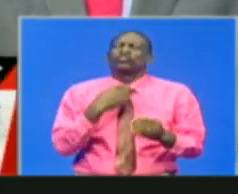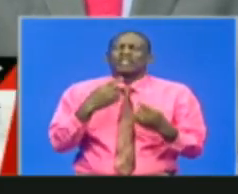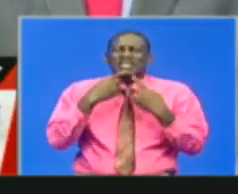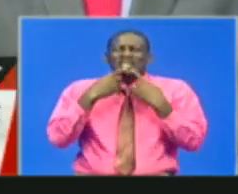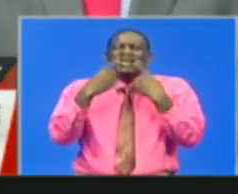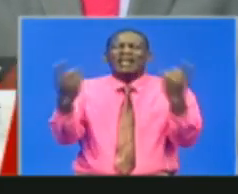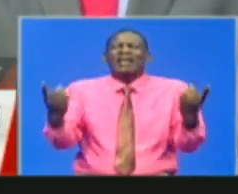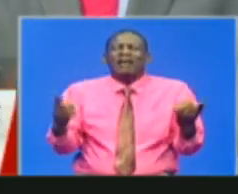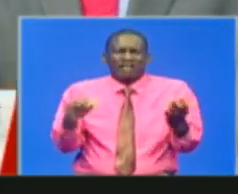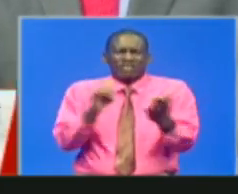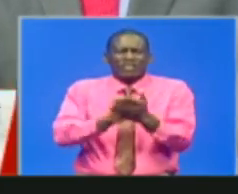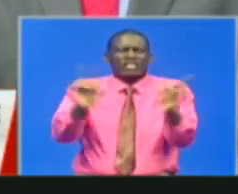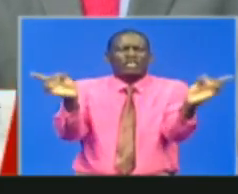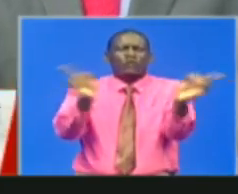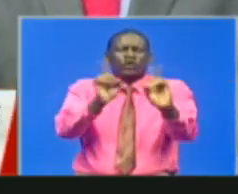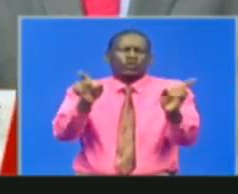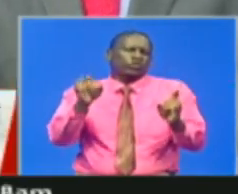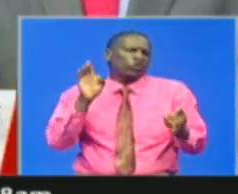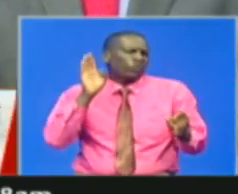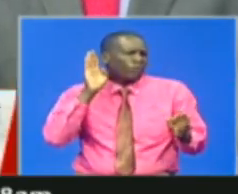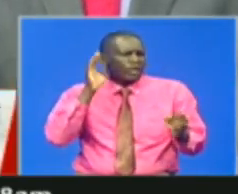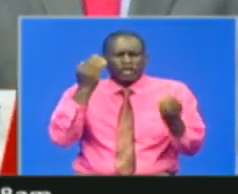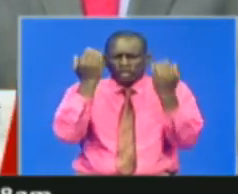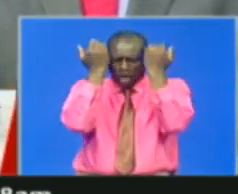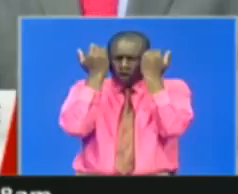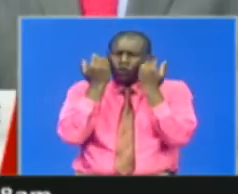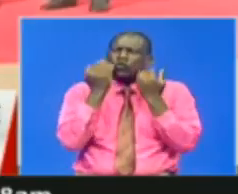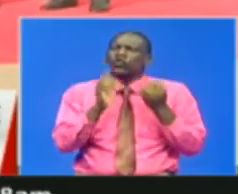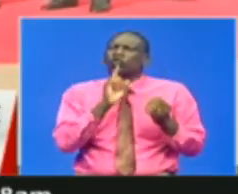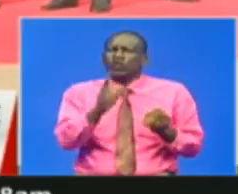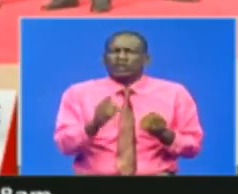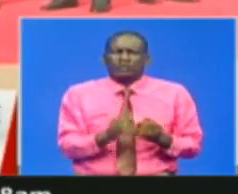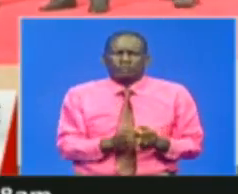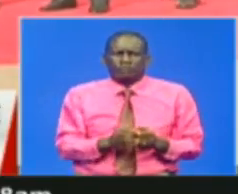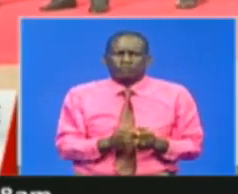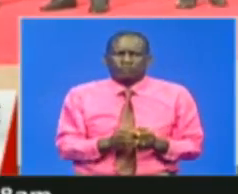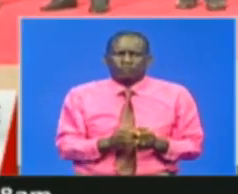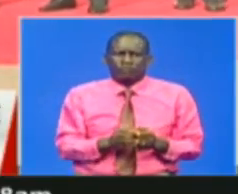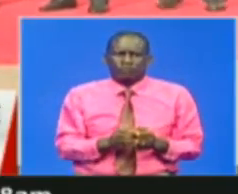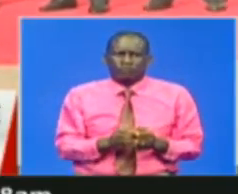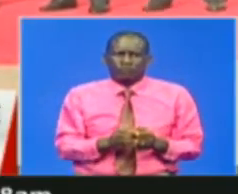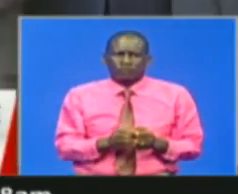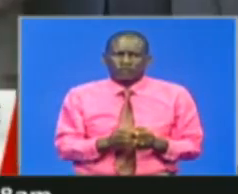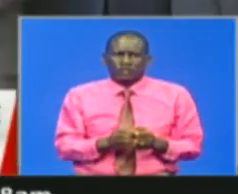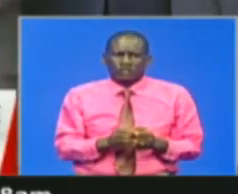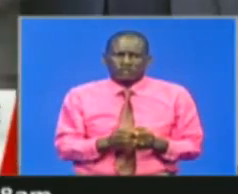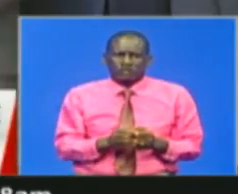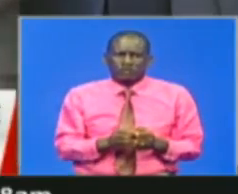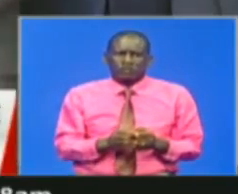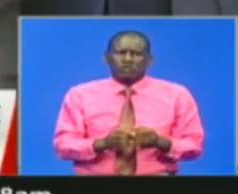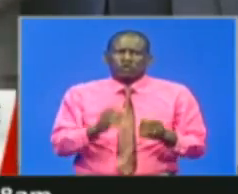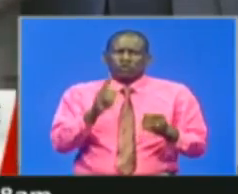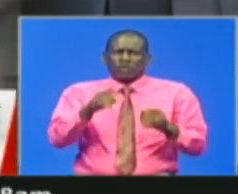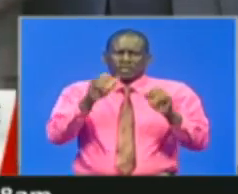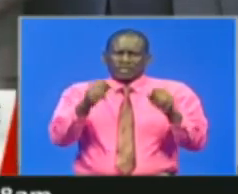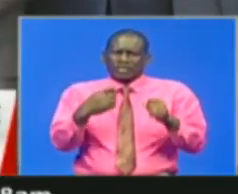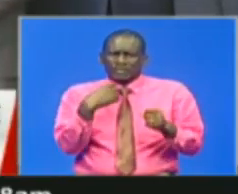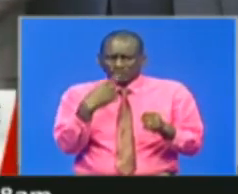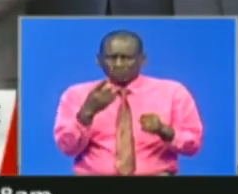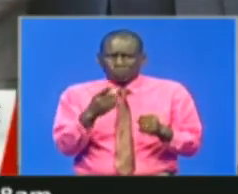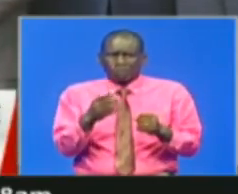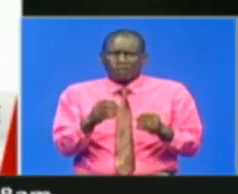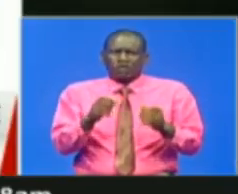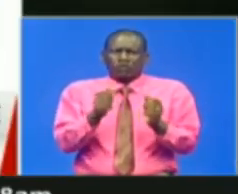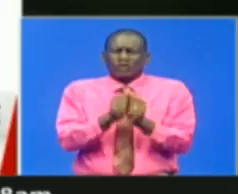not obey court orders. The pot calling the kettle black, one could argue, given the